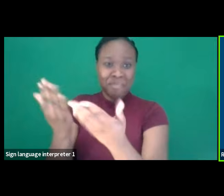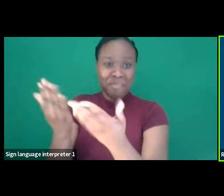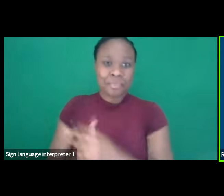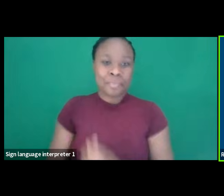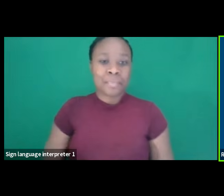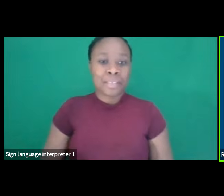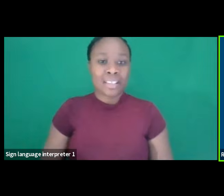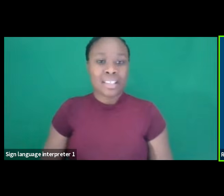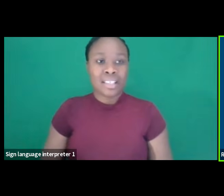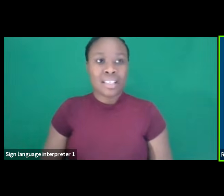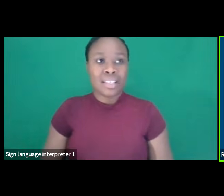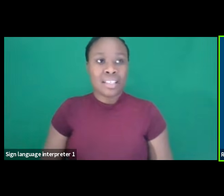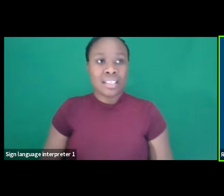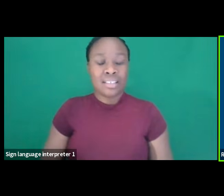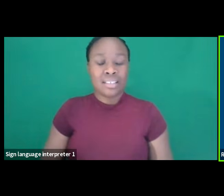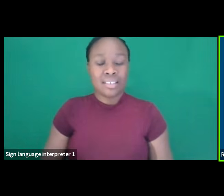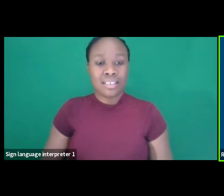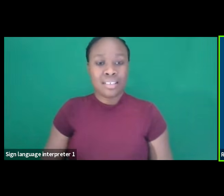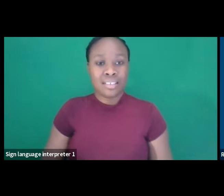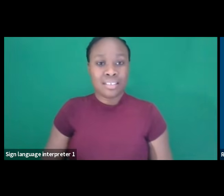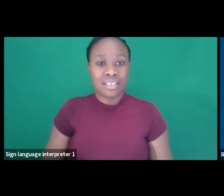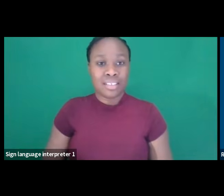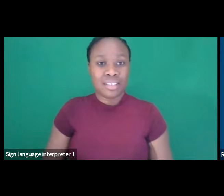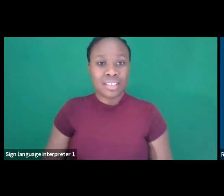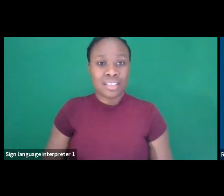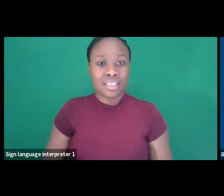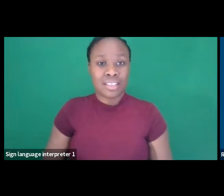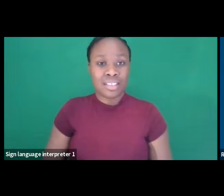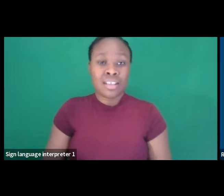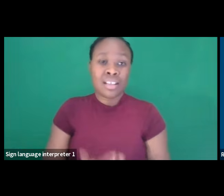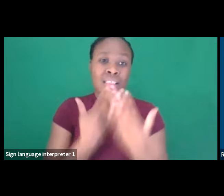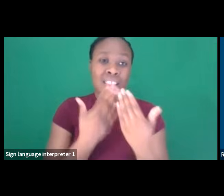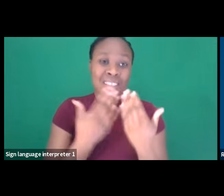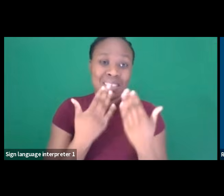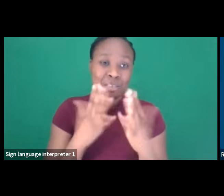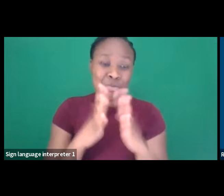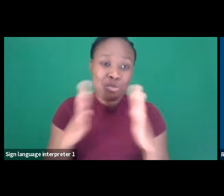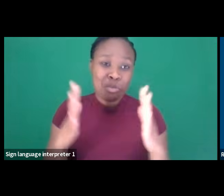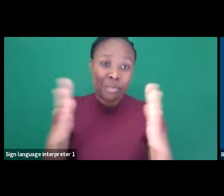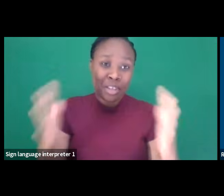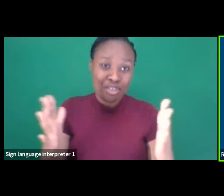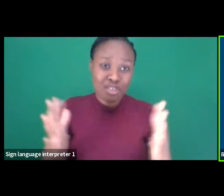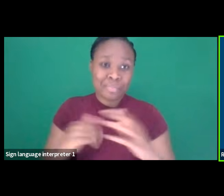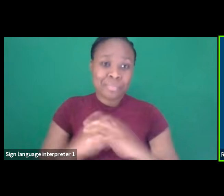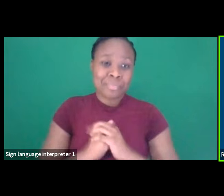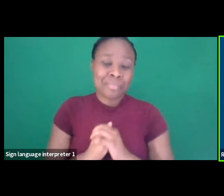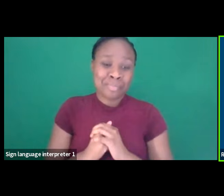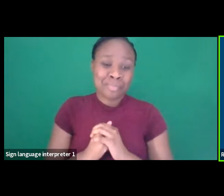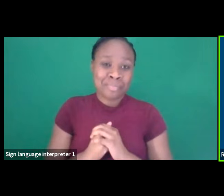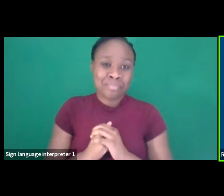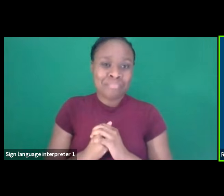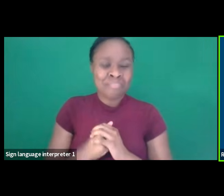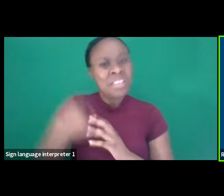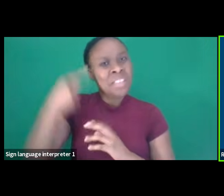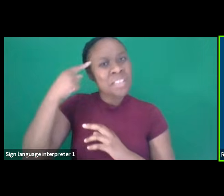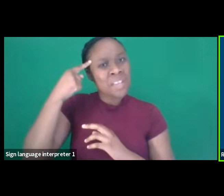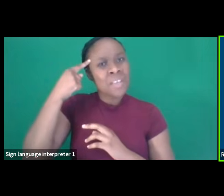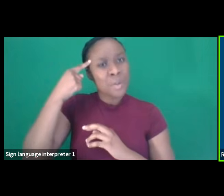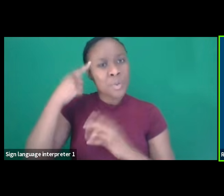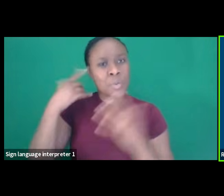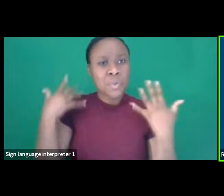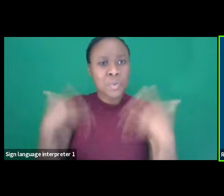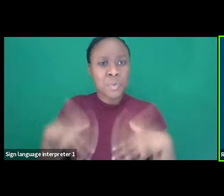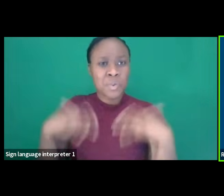Madam Program Director Munosi, thank you so much for a ride. I think this plane was